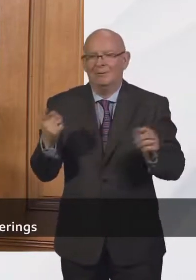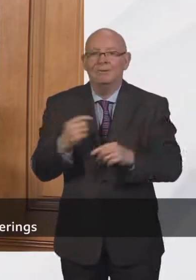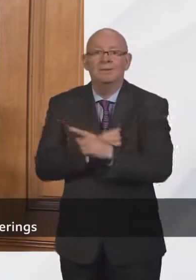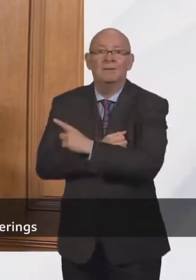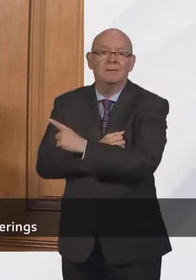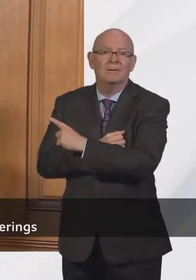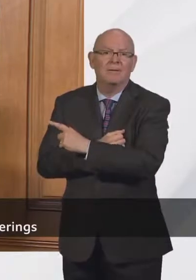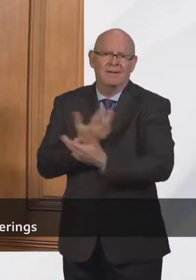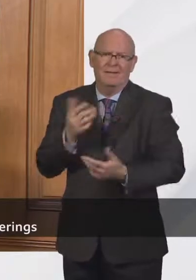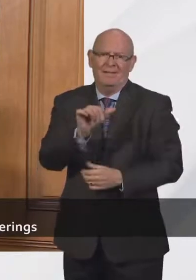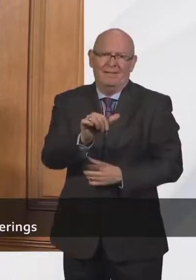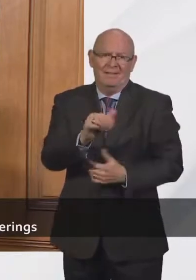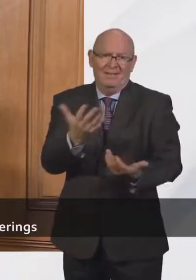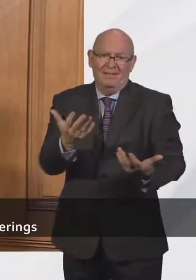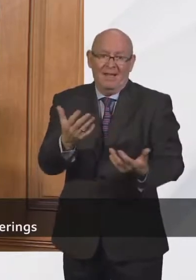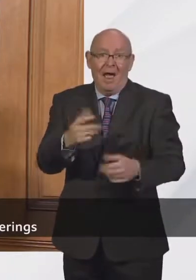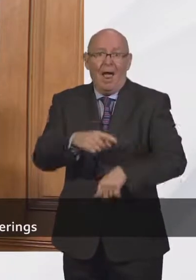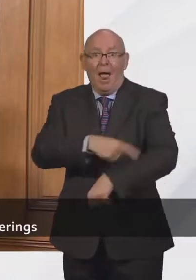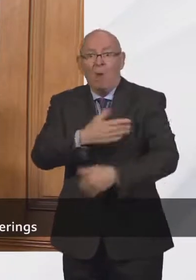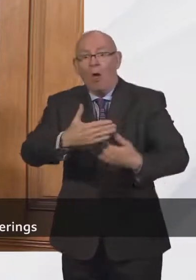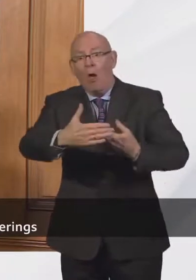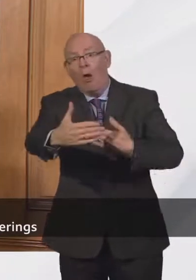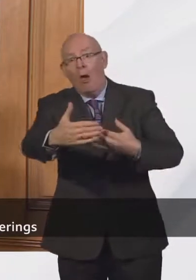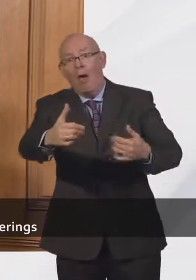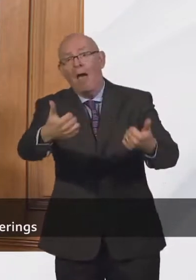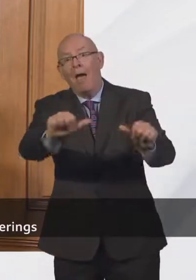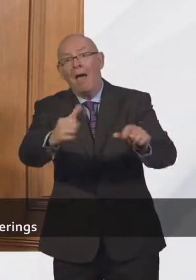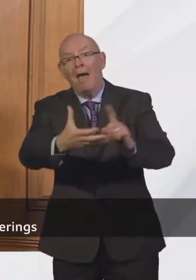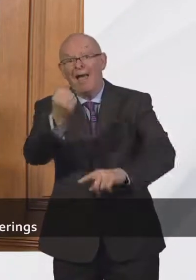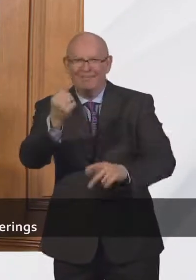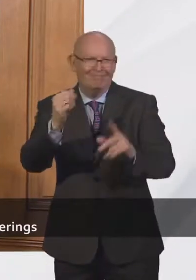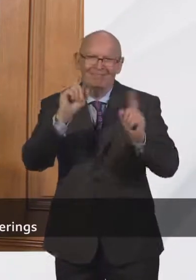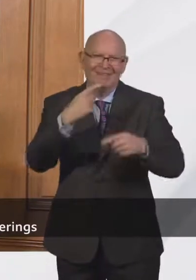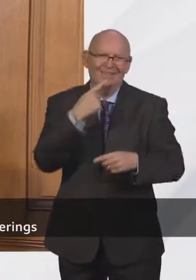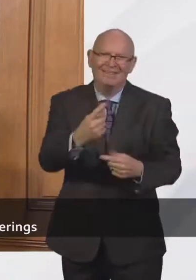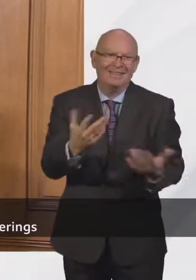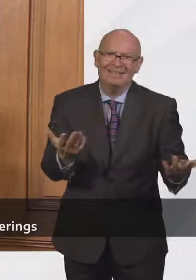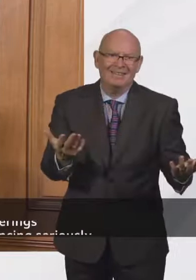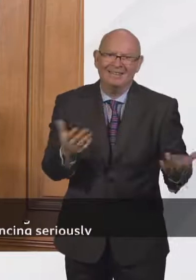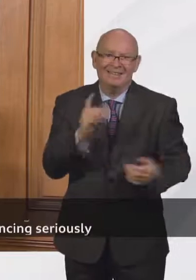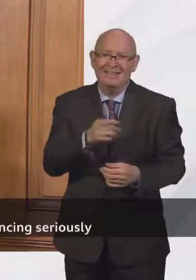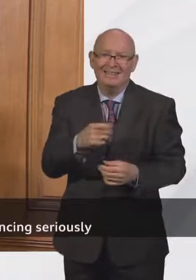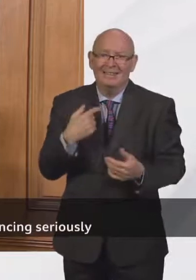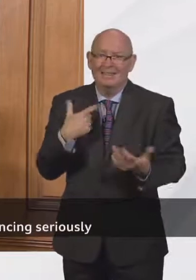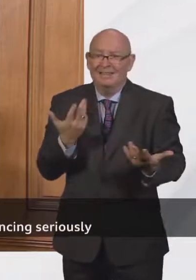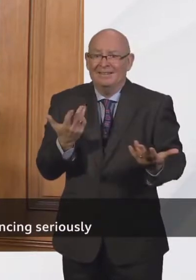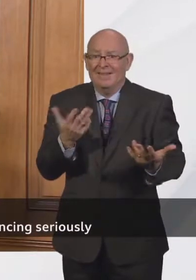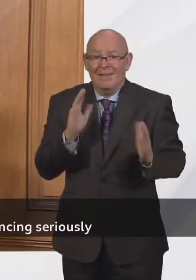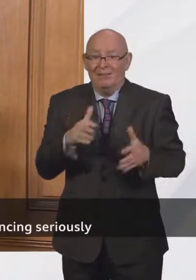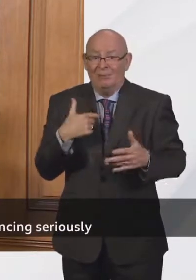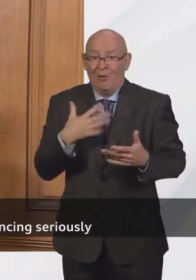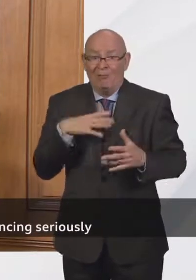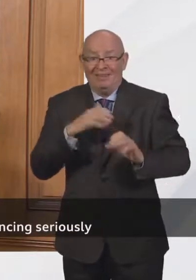for a vaccine and therapeutics to really enable us to do it. We're on the way with that, with therapeutics. We're on the way with therapeutics. So there are some that does create